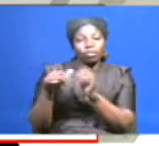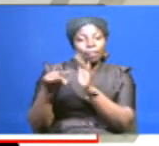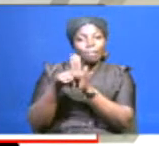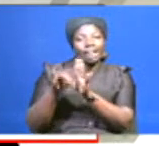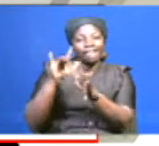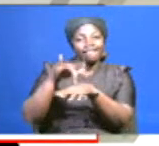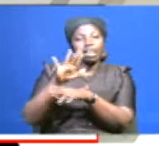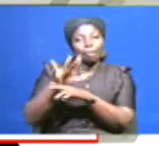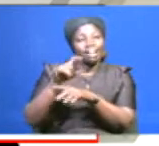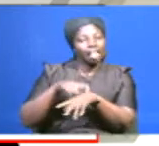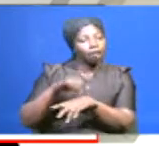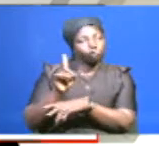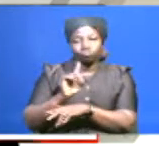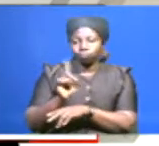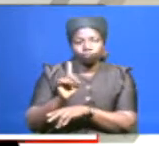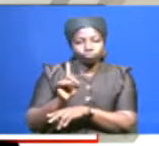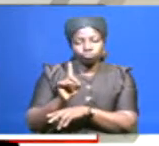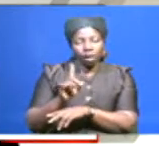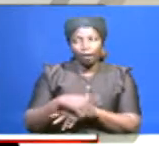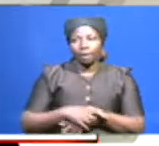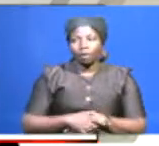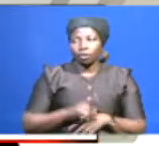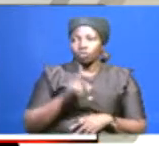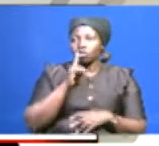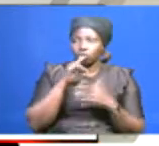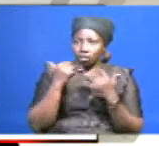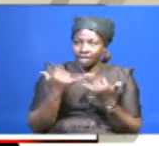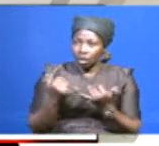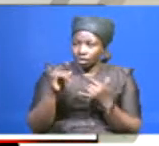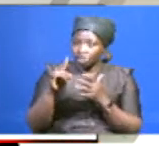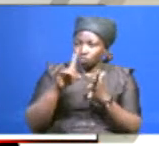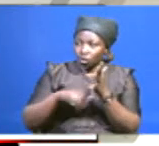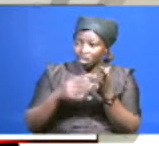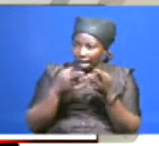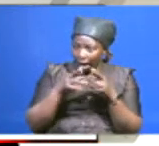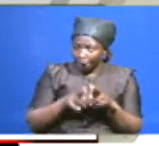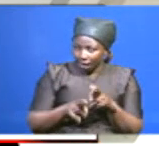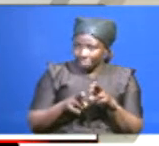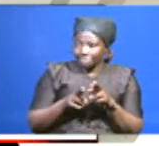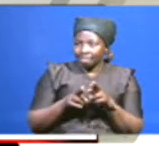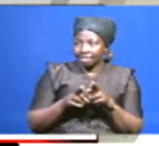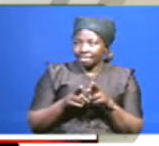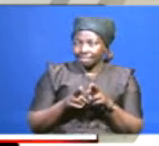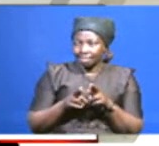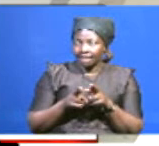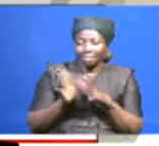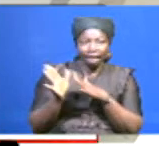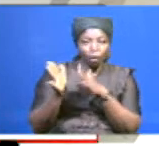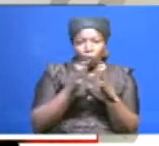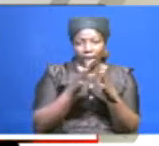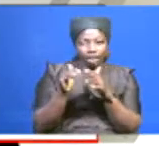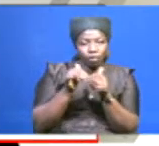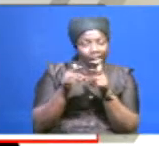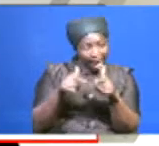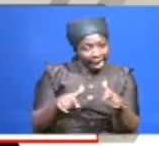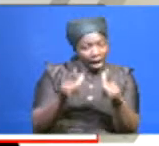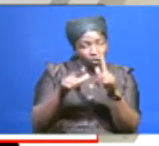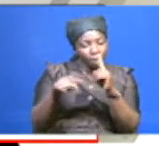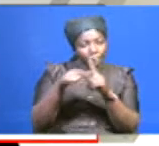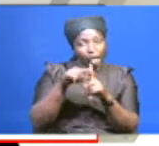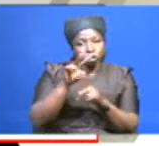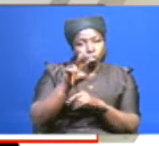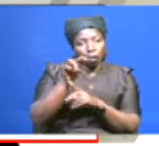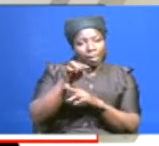implication. So now, this is what happens. Yeah. The maximum legitimate wind is plus 2 meters per